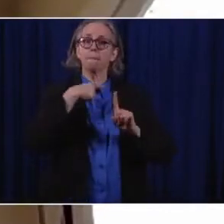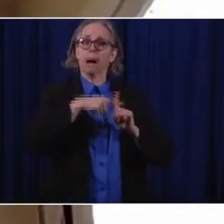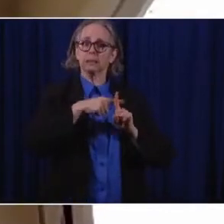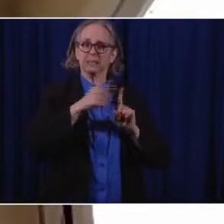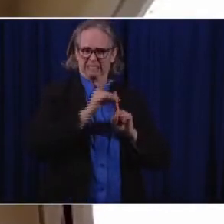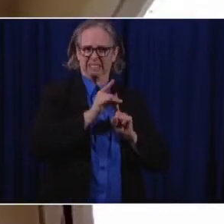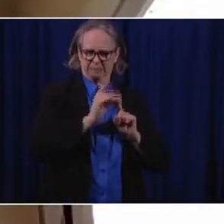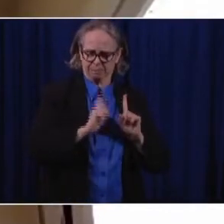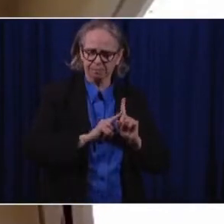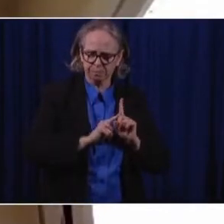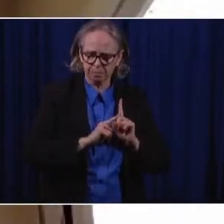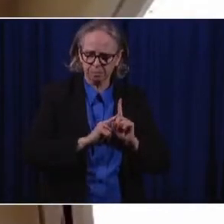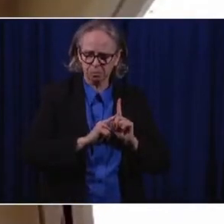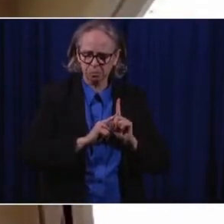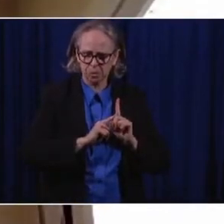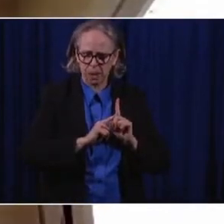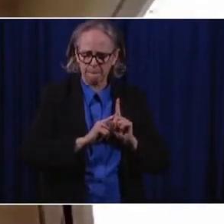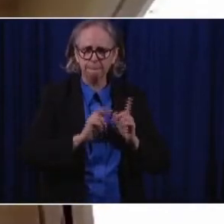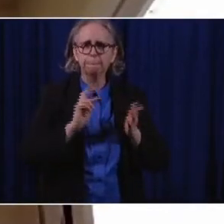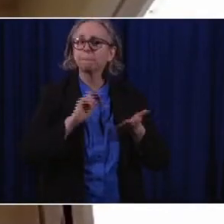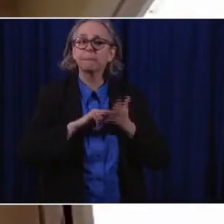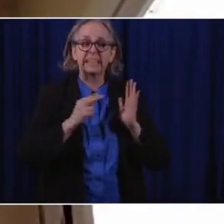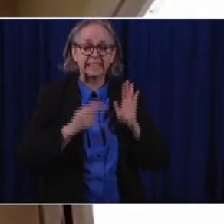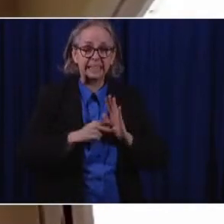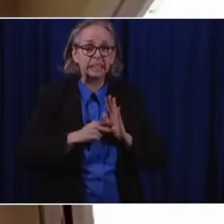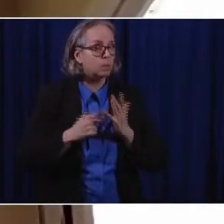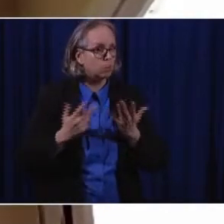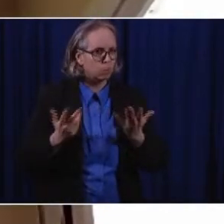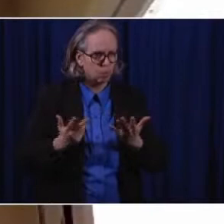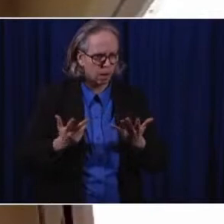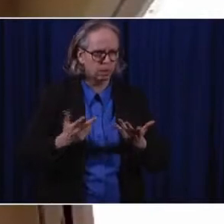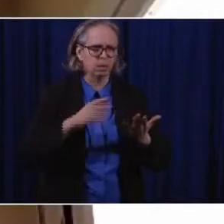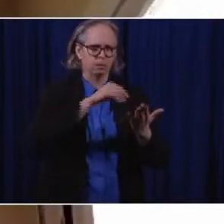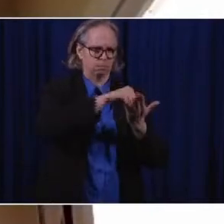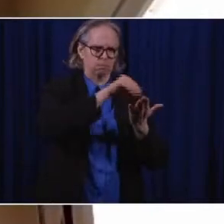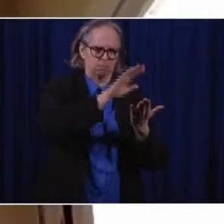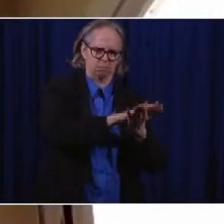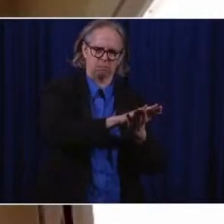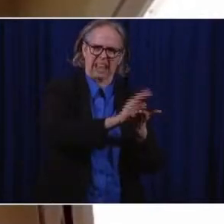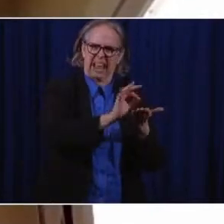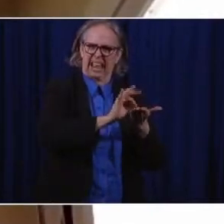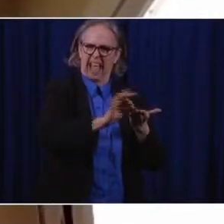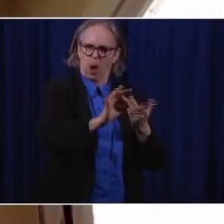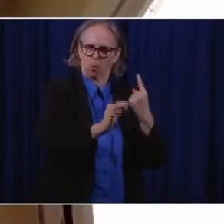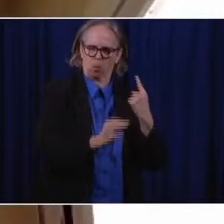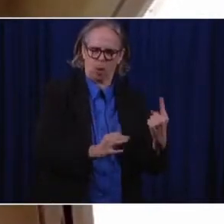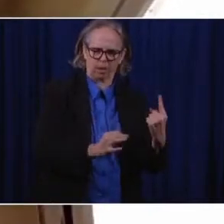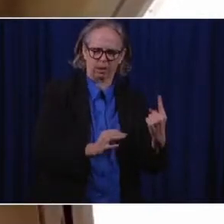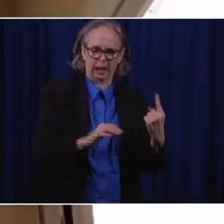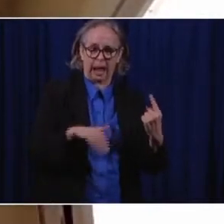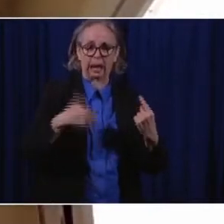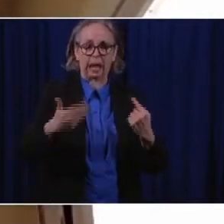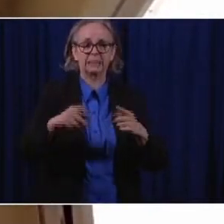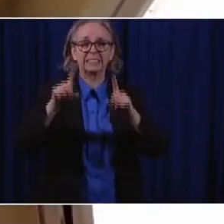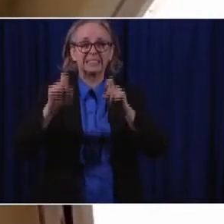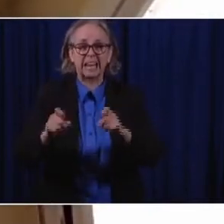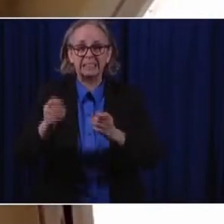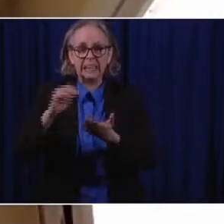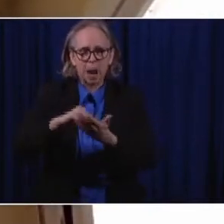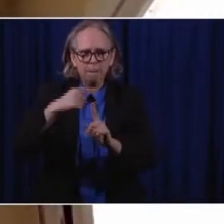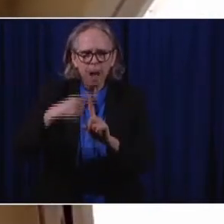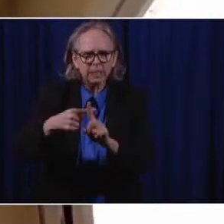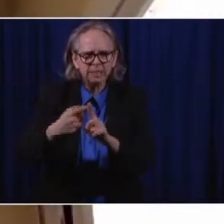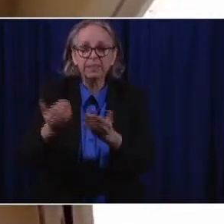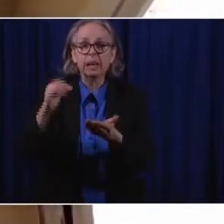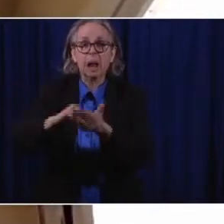could continue, even after you were not infectious at all, you could continue to test positive for that virus for a very, very